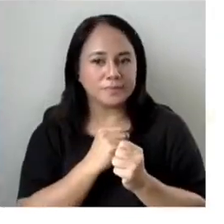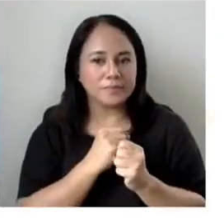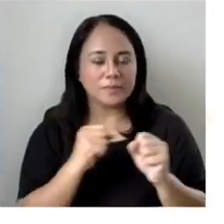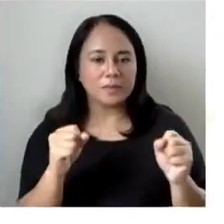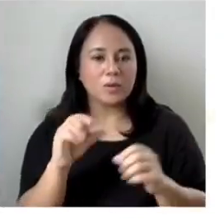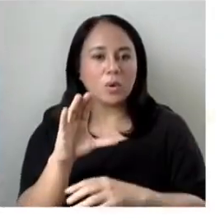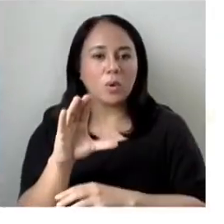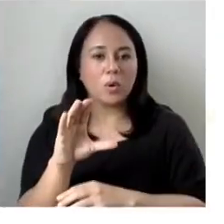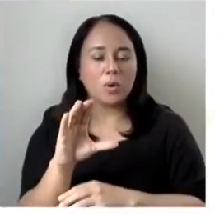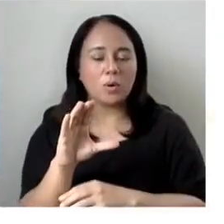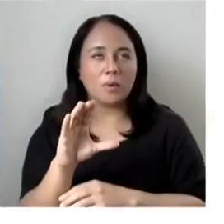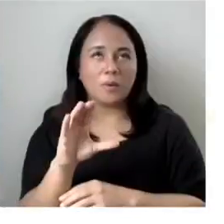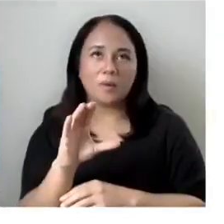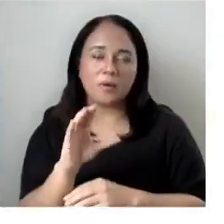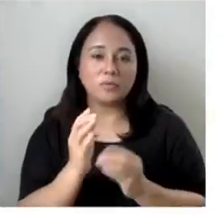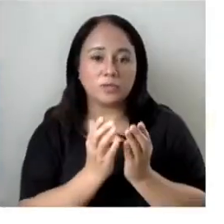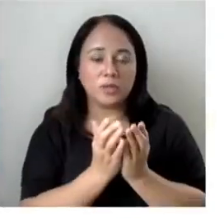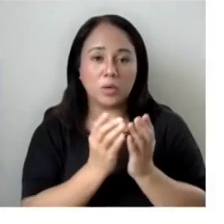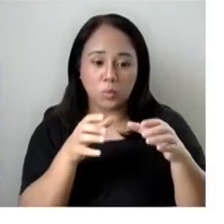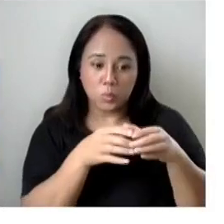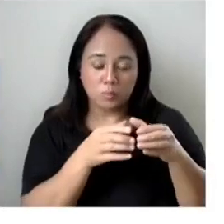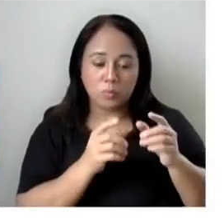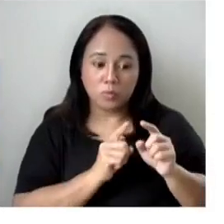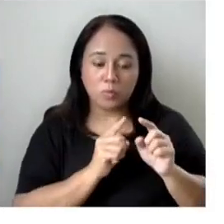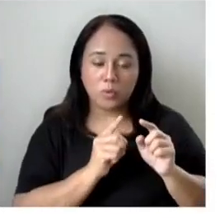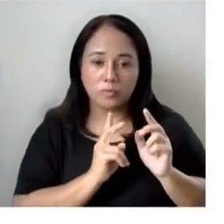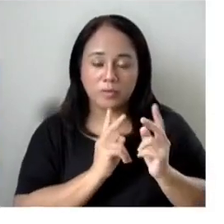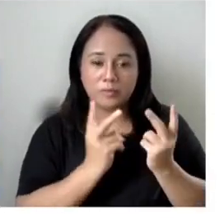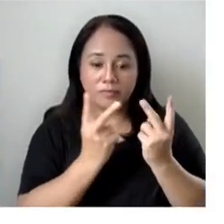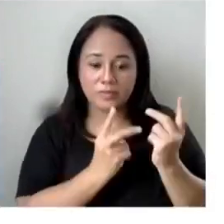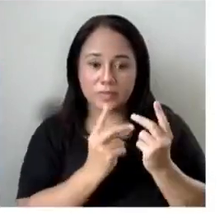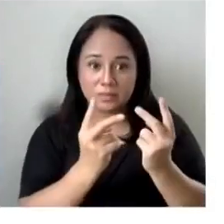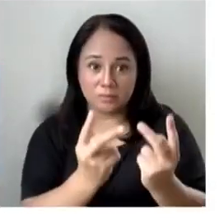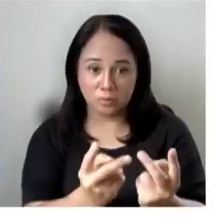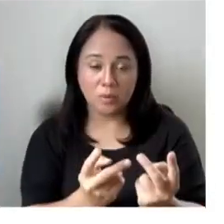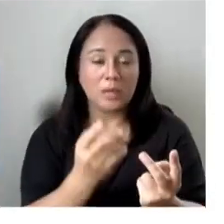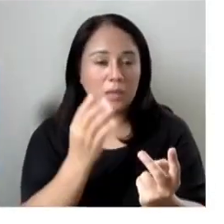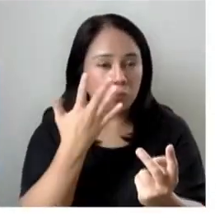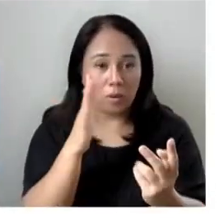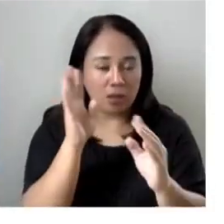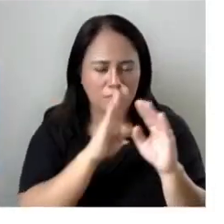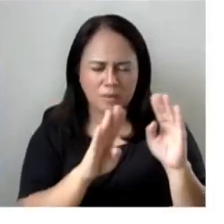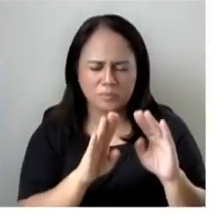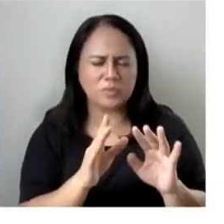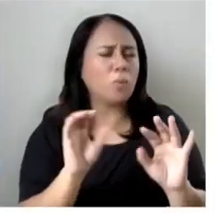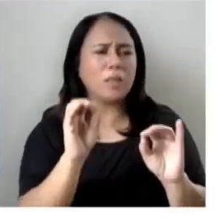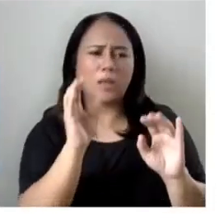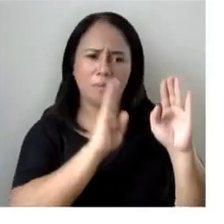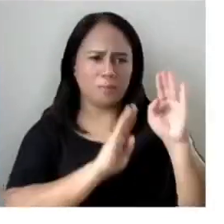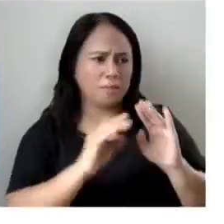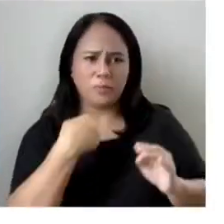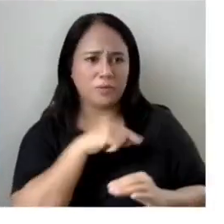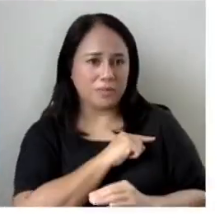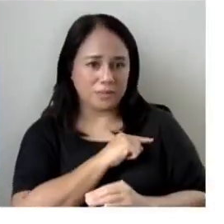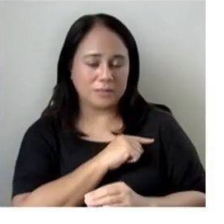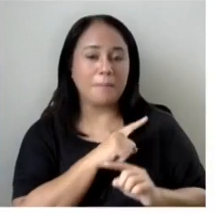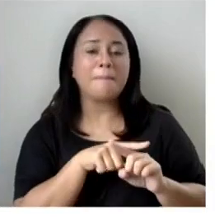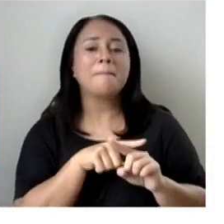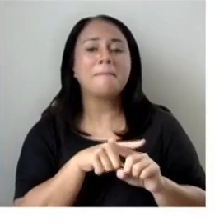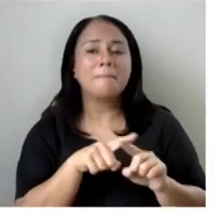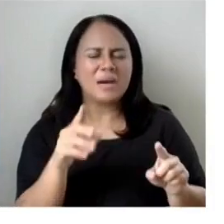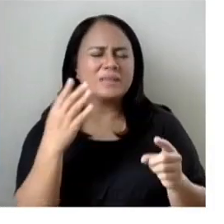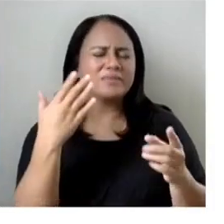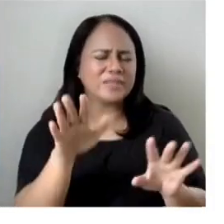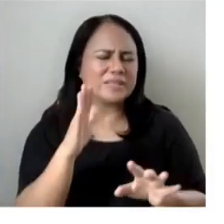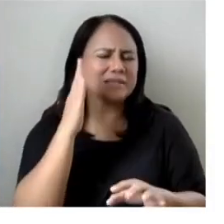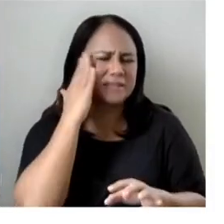convoy, then there would be no problem insofar as the National Security Council is concerned. Mm. But given that the